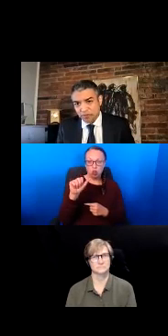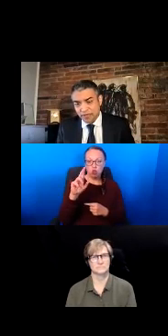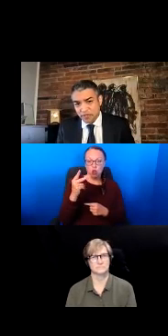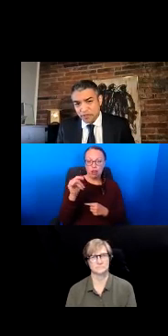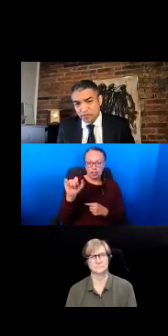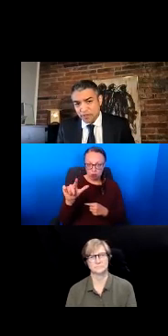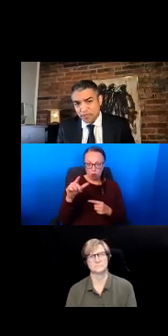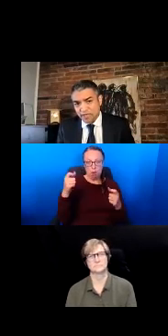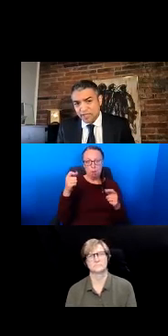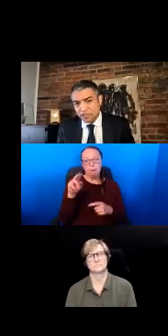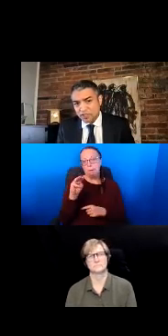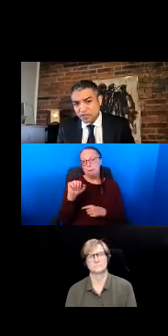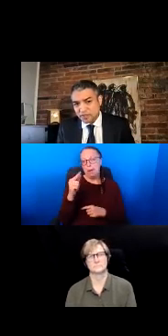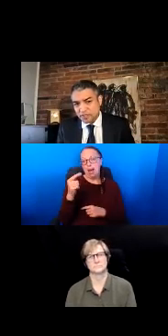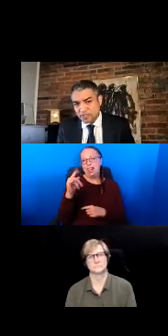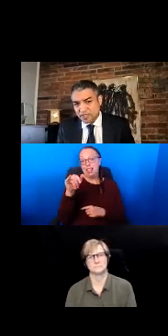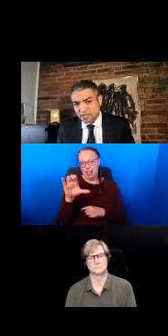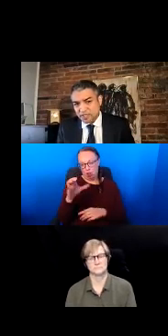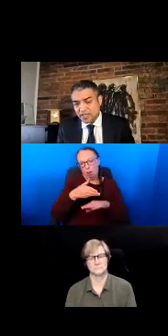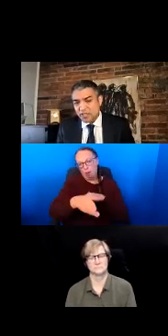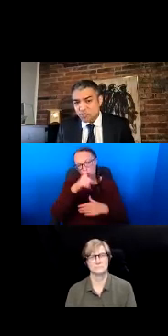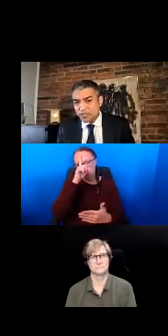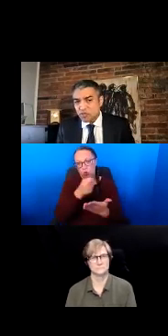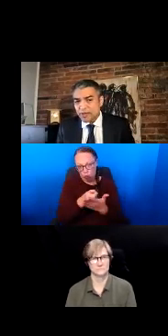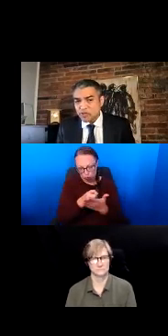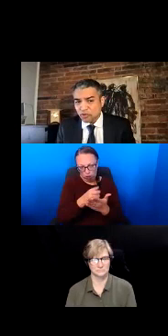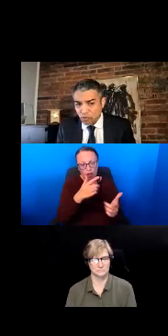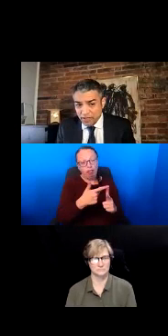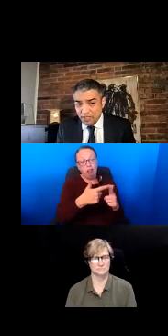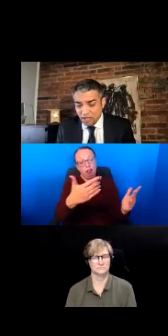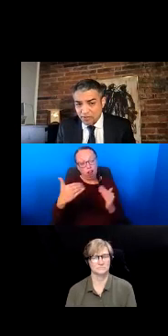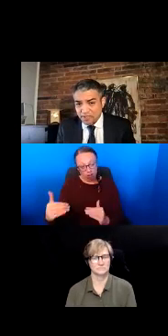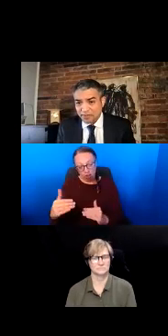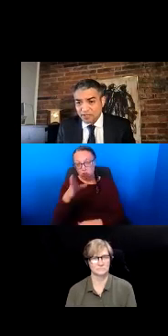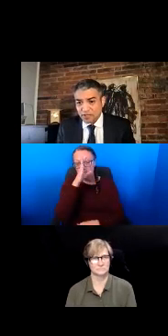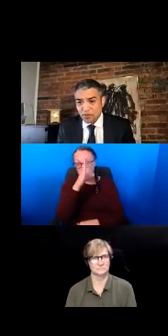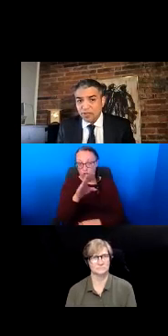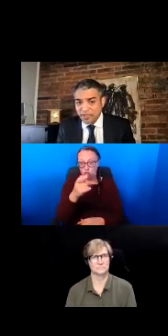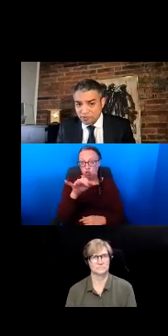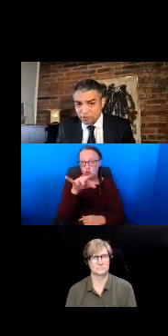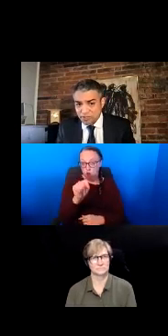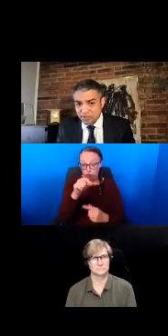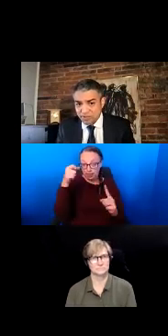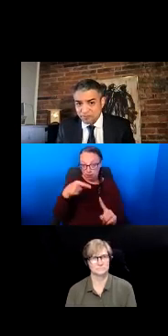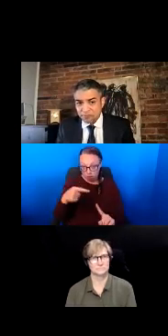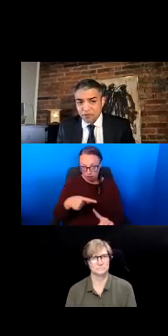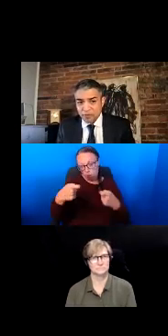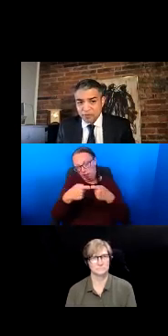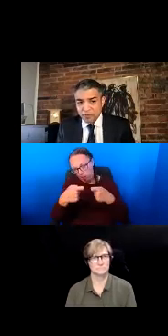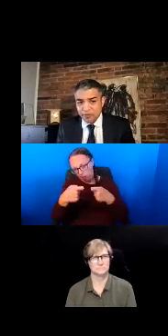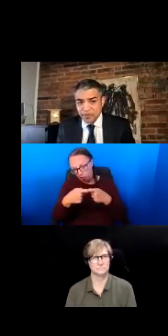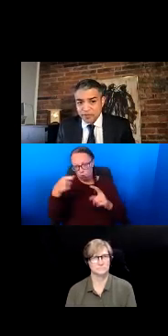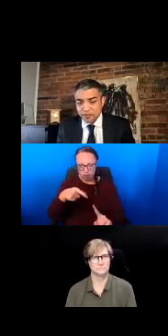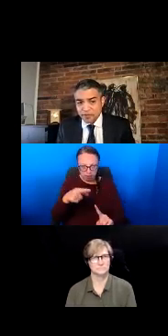post-stroke aphasia, and then shift to discussing transcranial direct current stimulation or electrical stimulation for